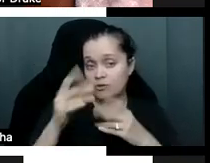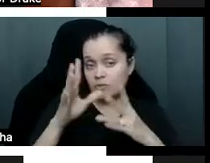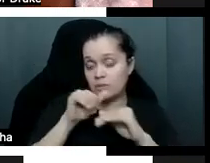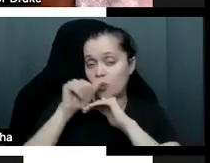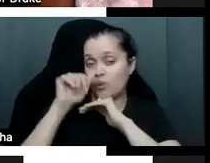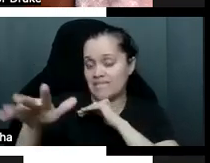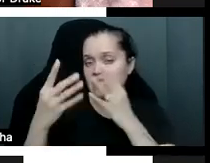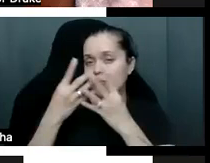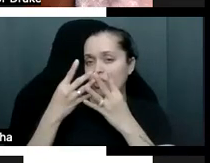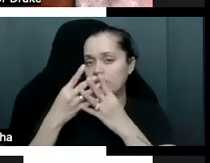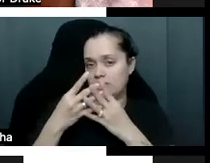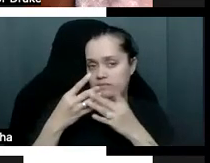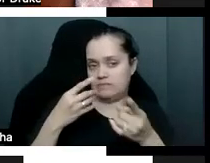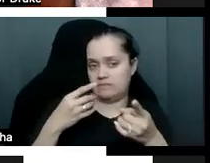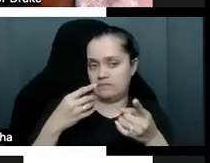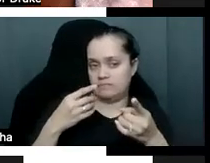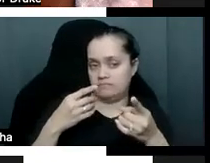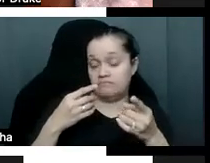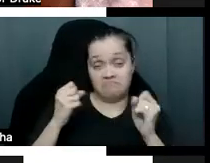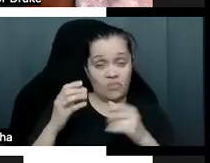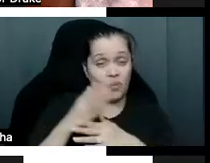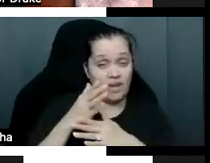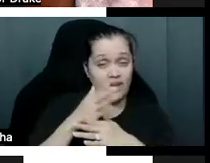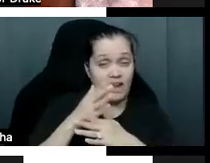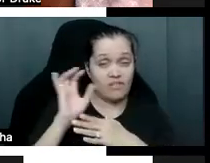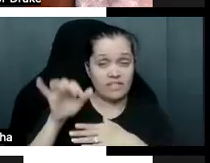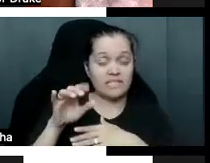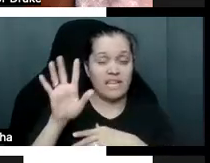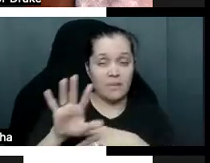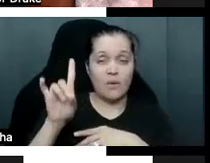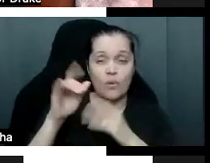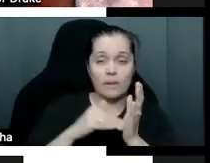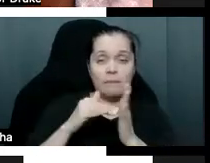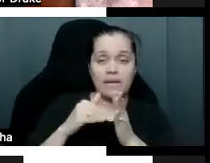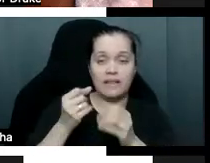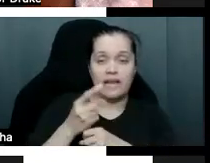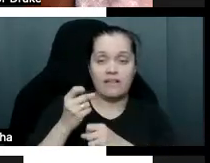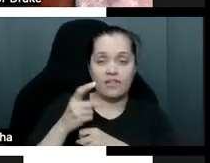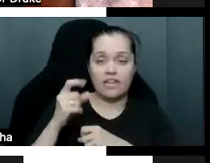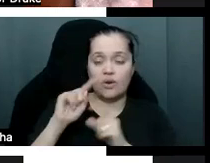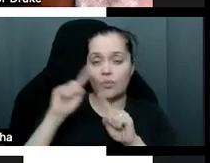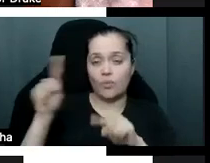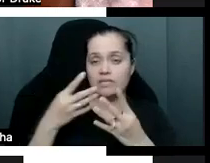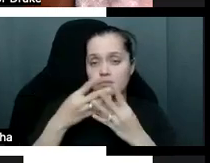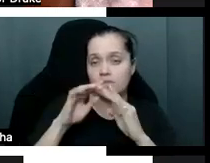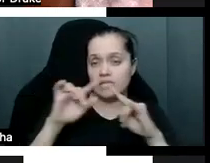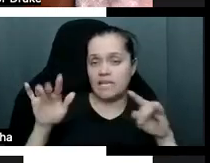camp. We could average that and say 1 million a year were sent to prison camp.